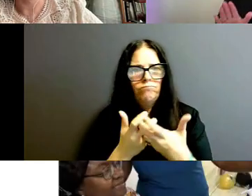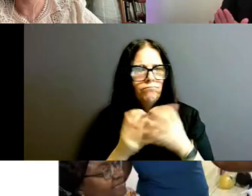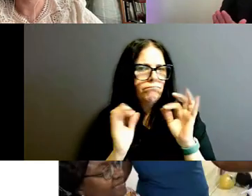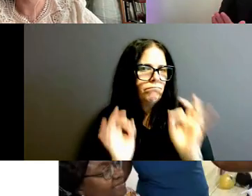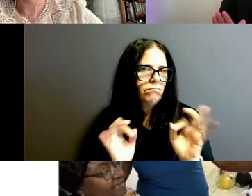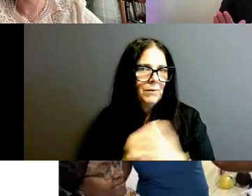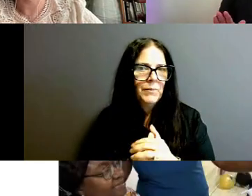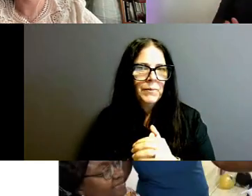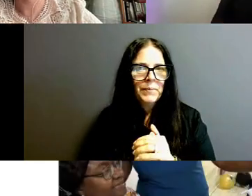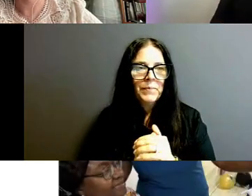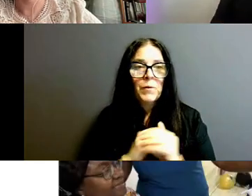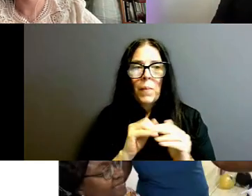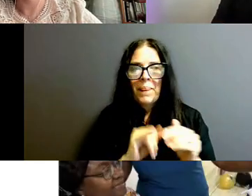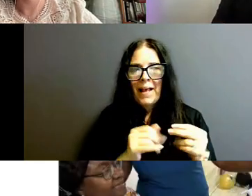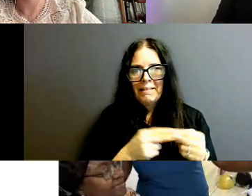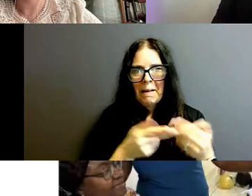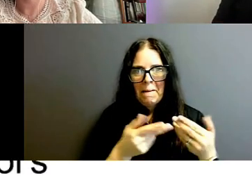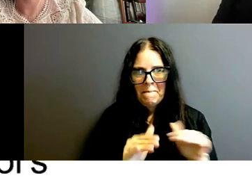And that's it on that slide.